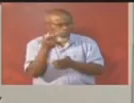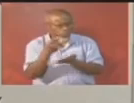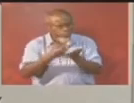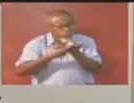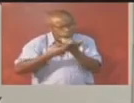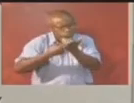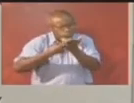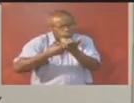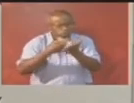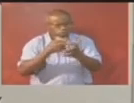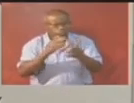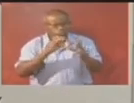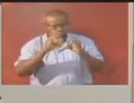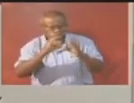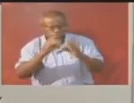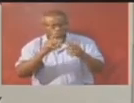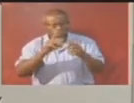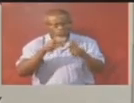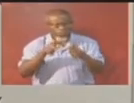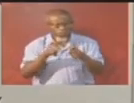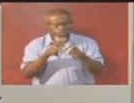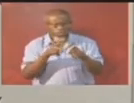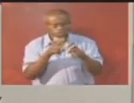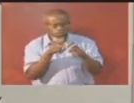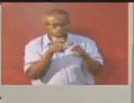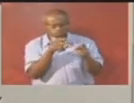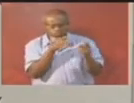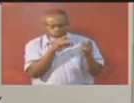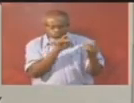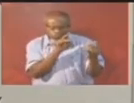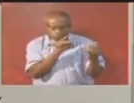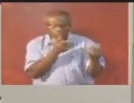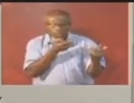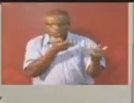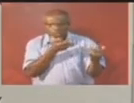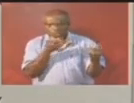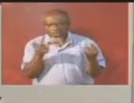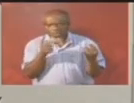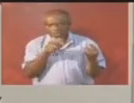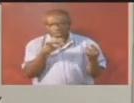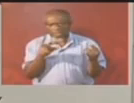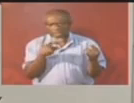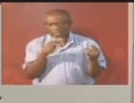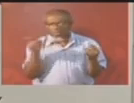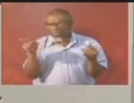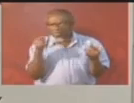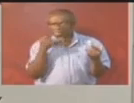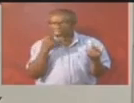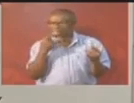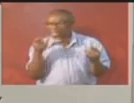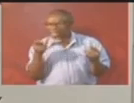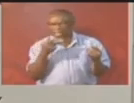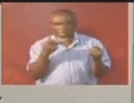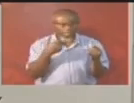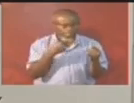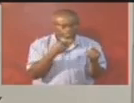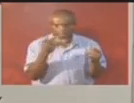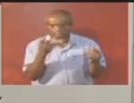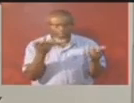are talking to others in their circles about what has been said in these conferences and